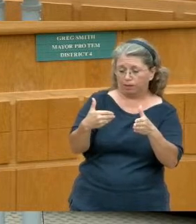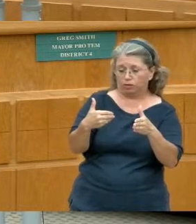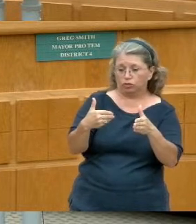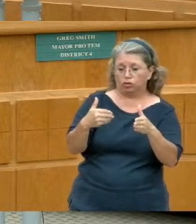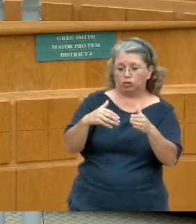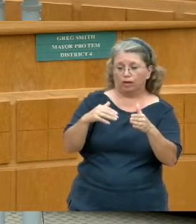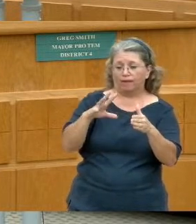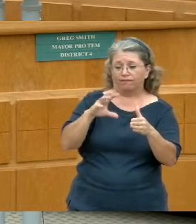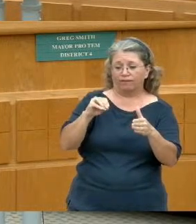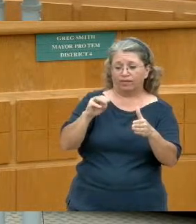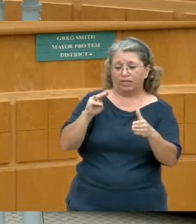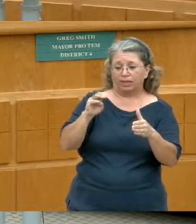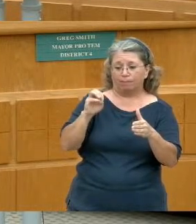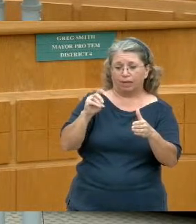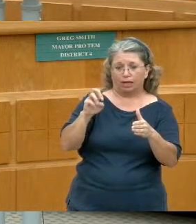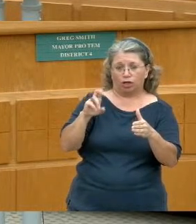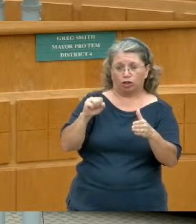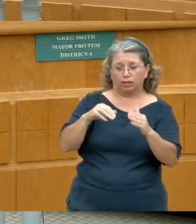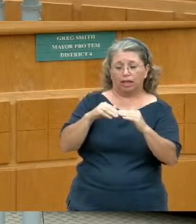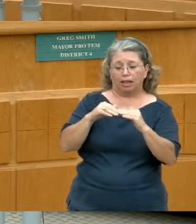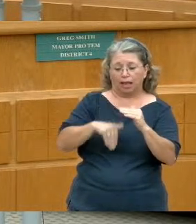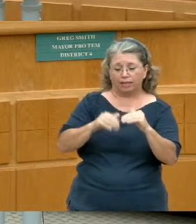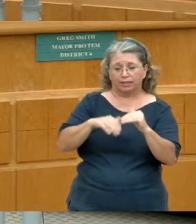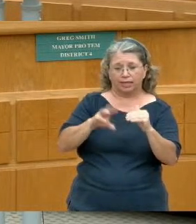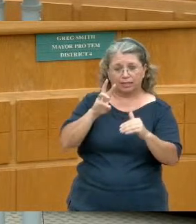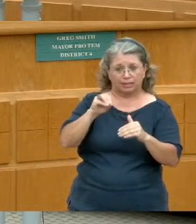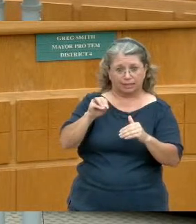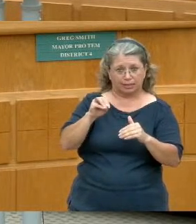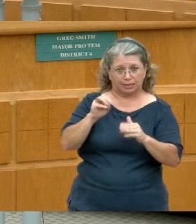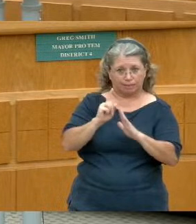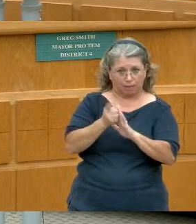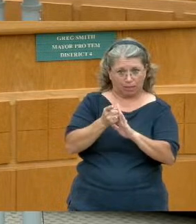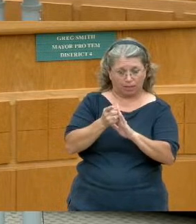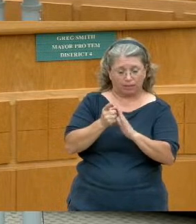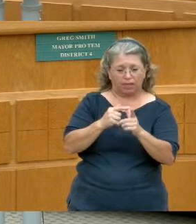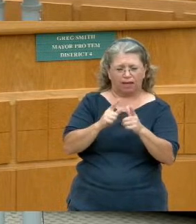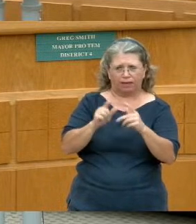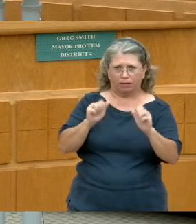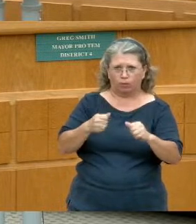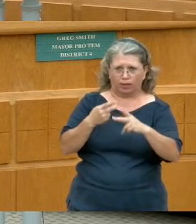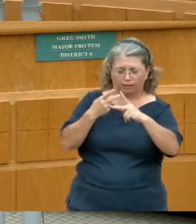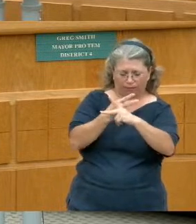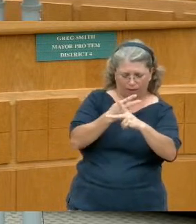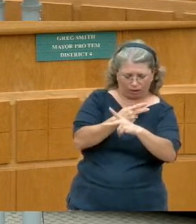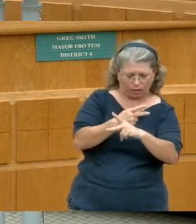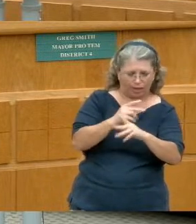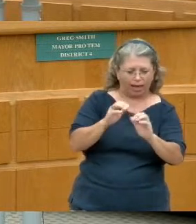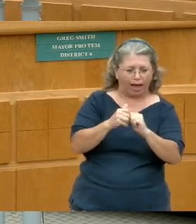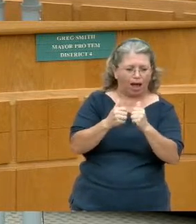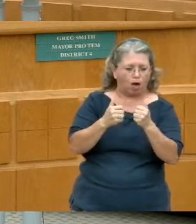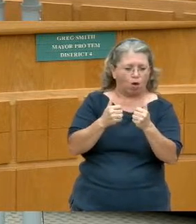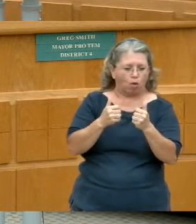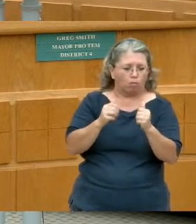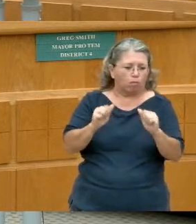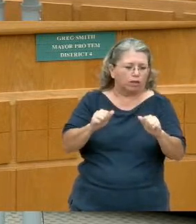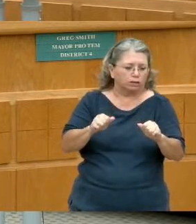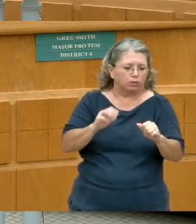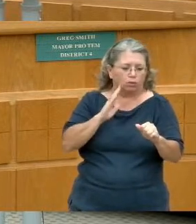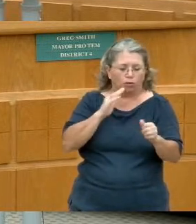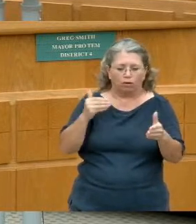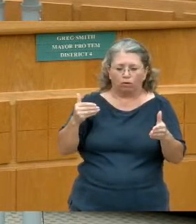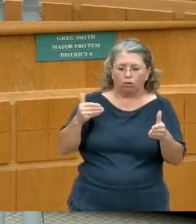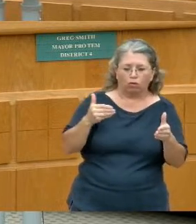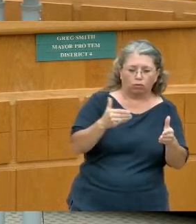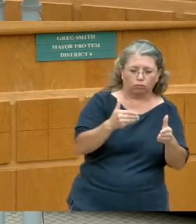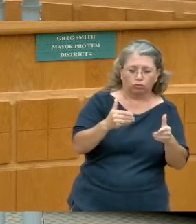60 minutes, the probability of them coming within 6 feet is calculated. Now, your GPSs on your phones aren't,